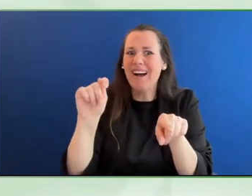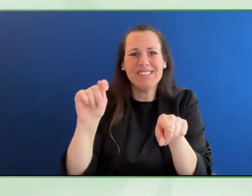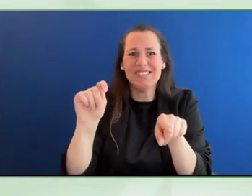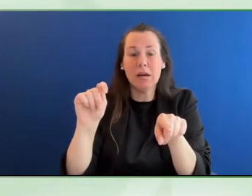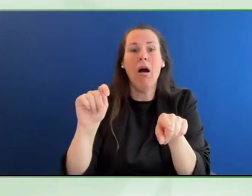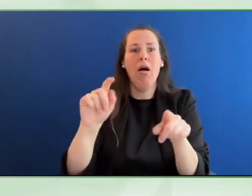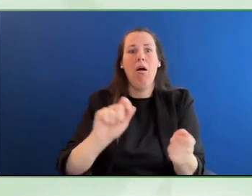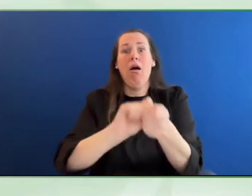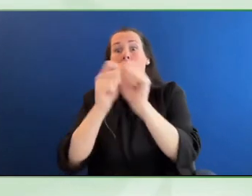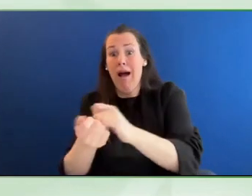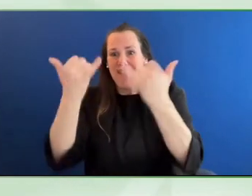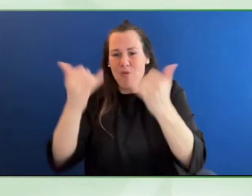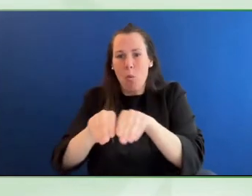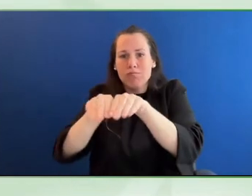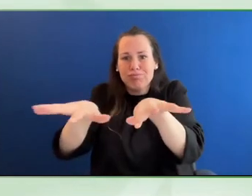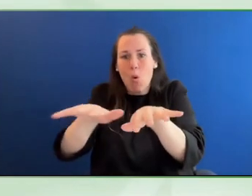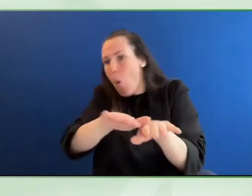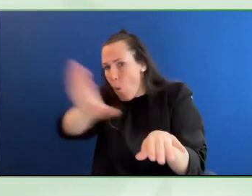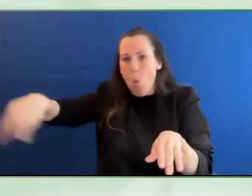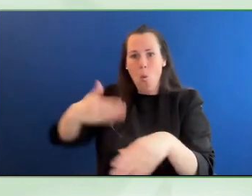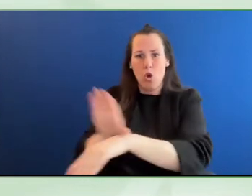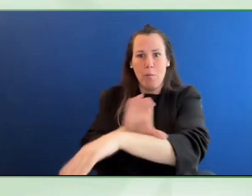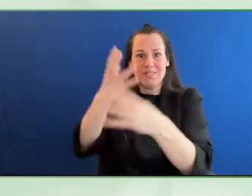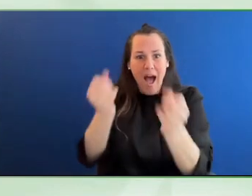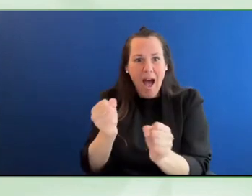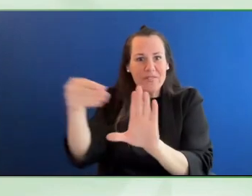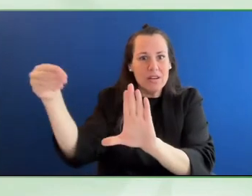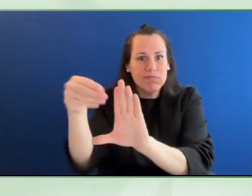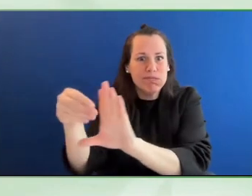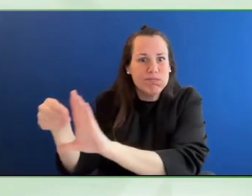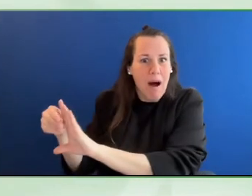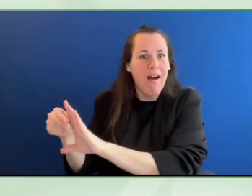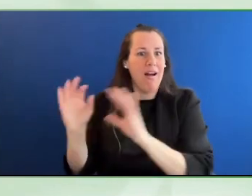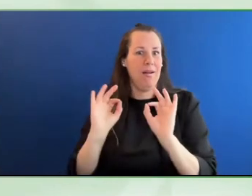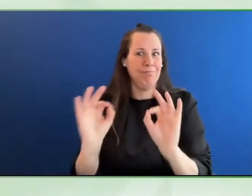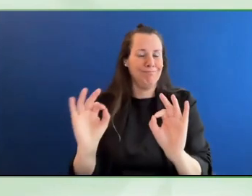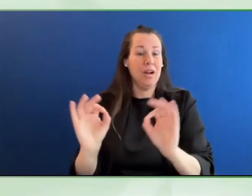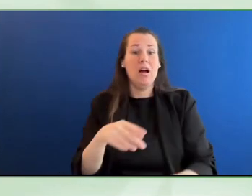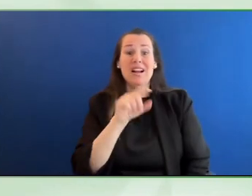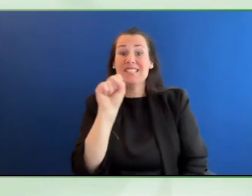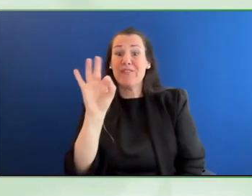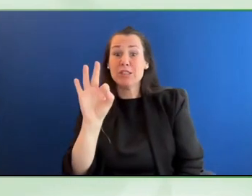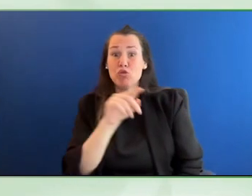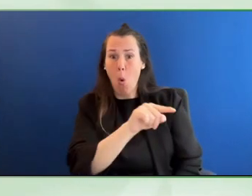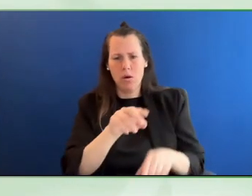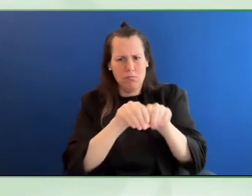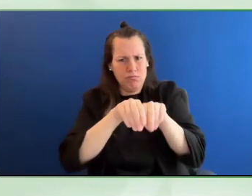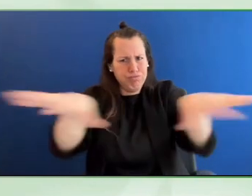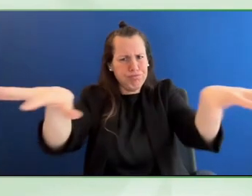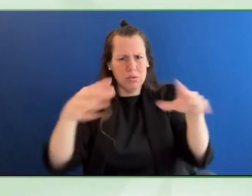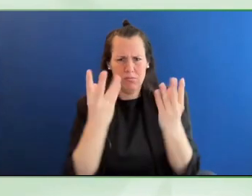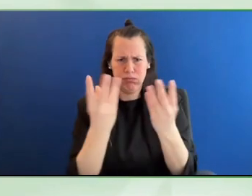We have started the rollout in the United States, but one of the reasons that I'm here is to try to form partnerships with other